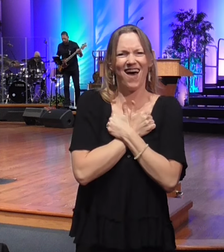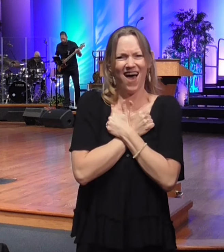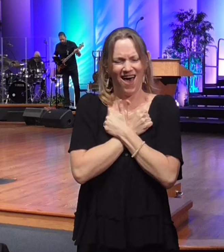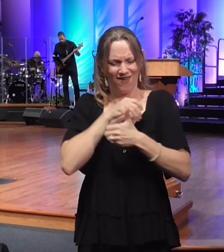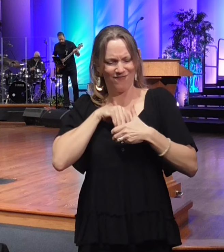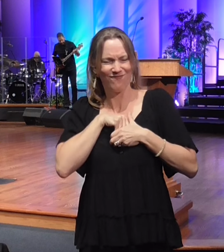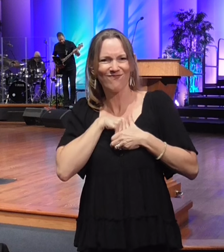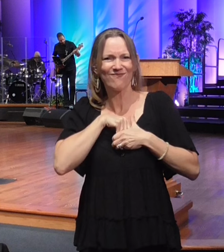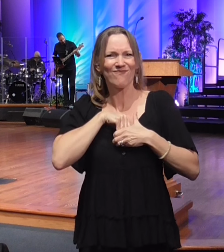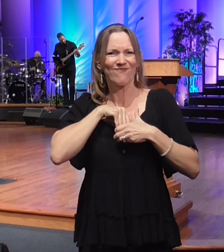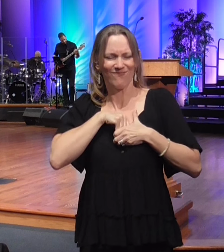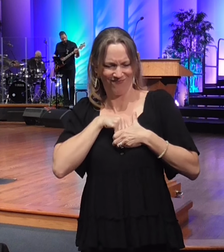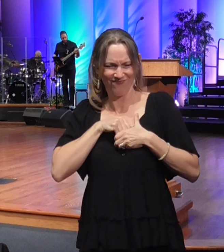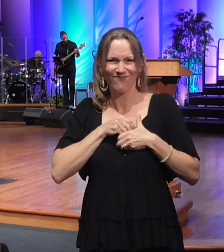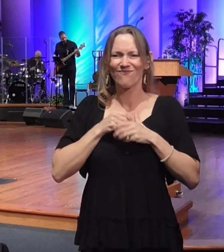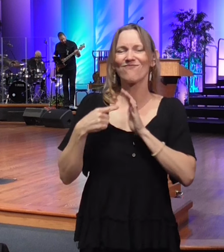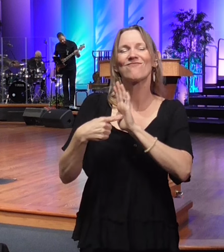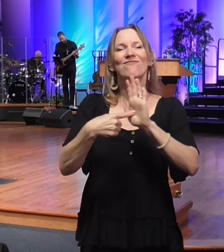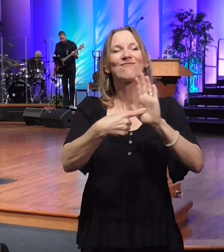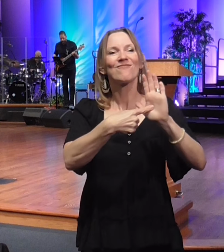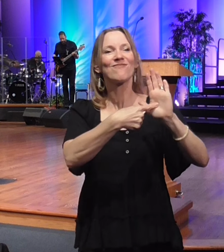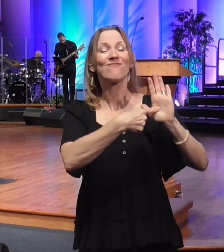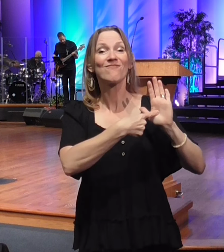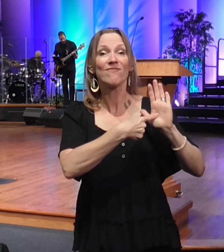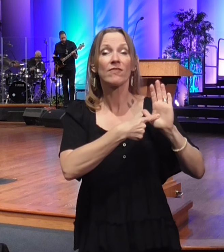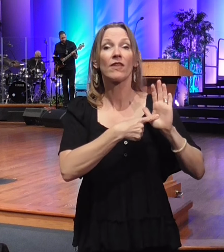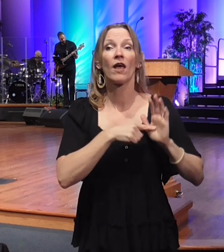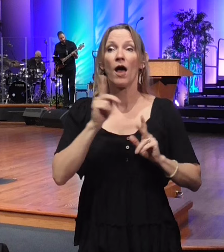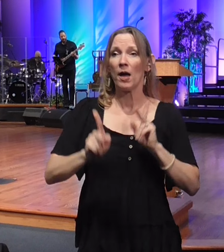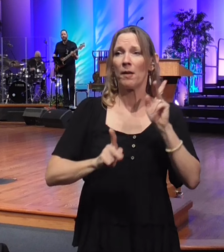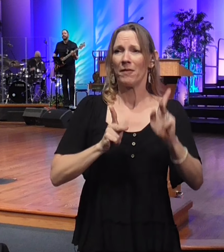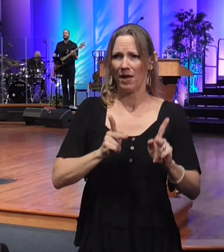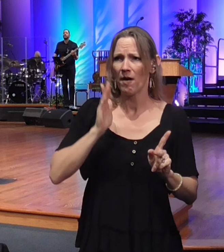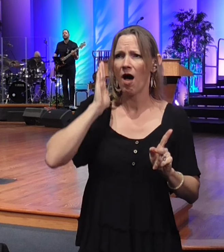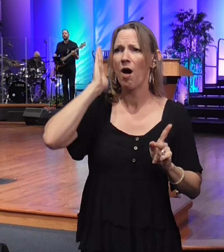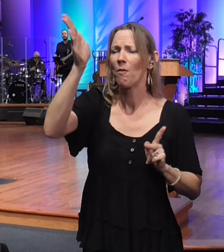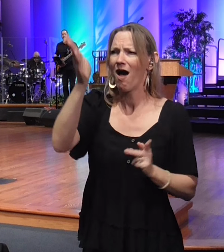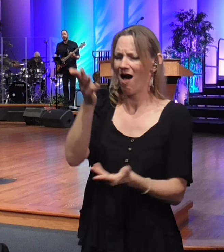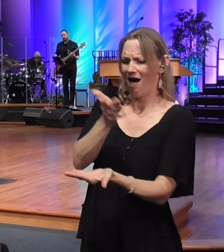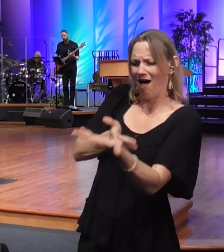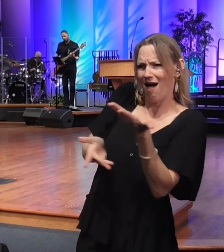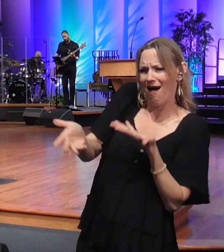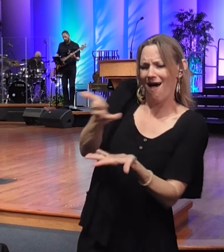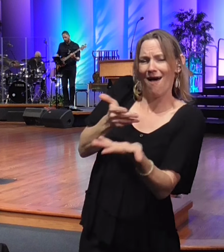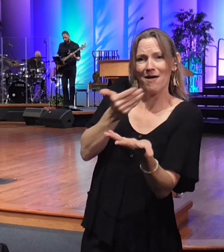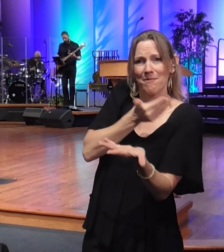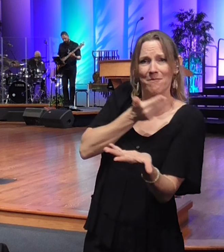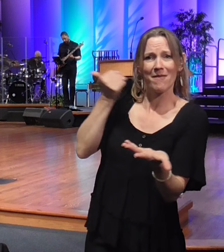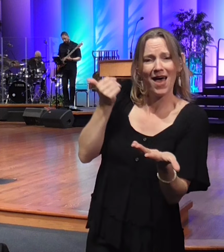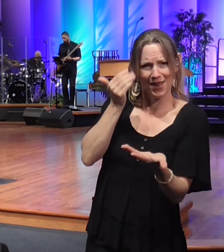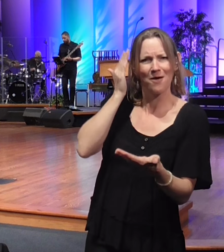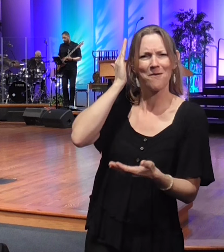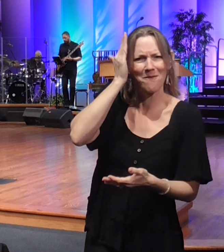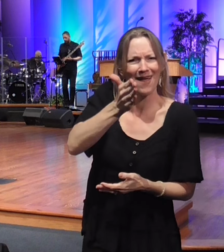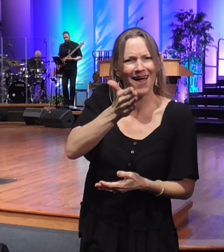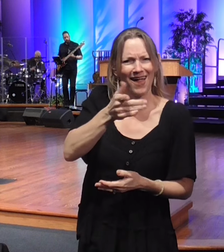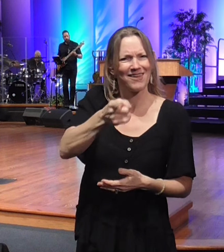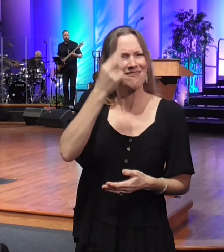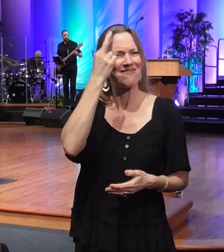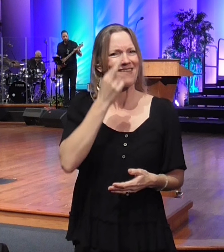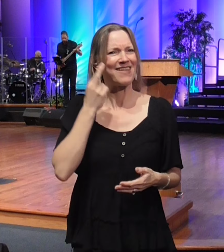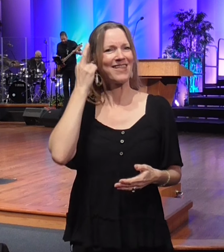in your heart. And people gonna treat you better. You're gonna find, yes you